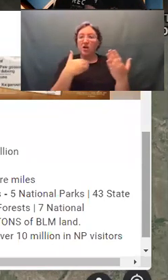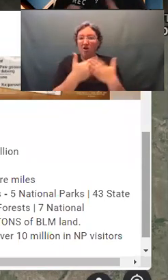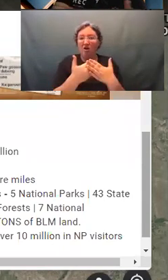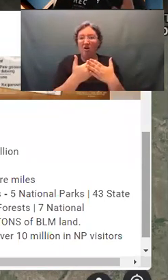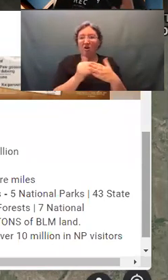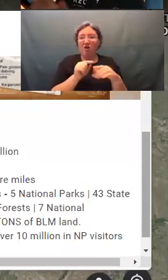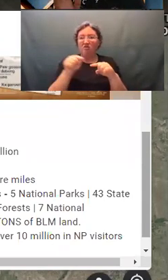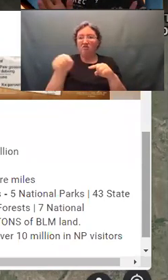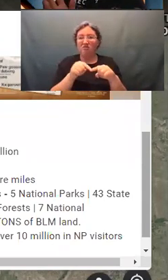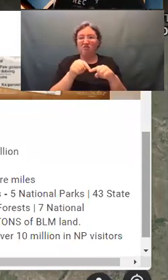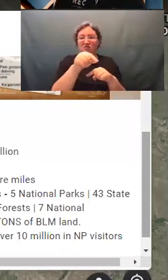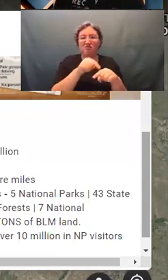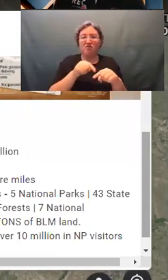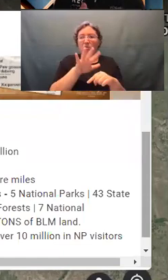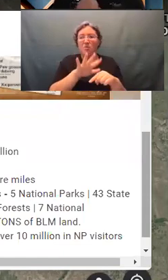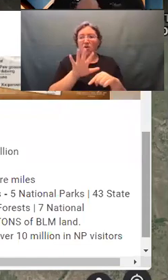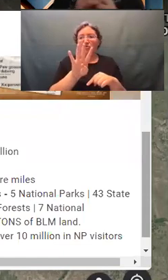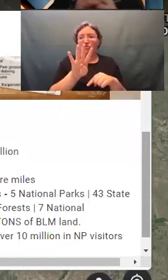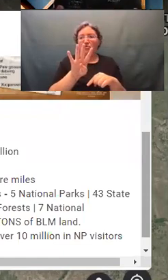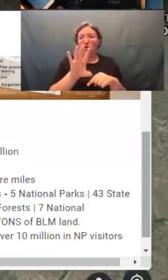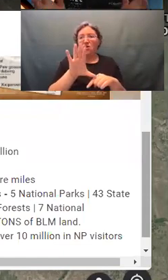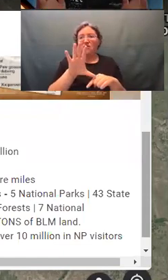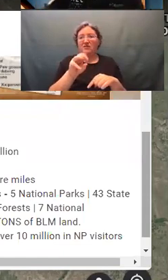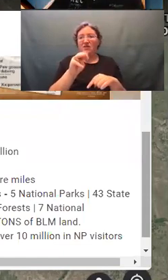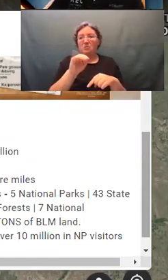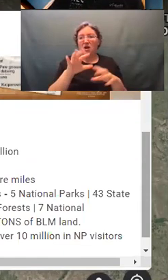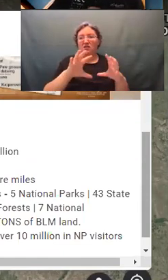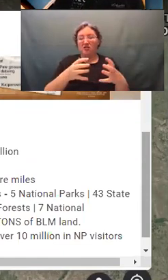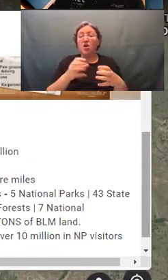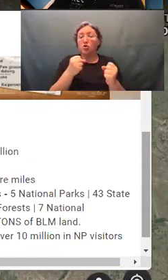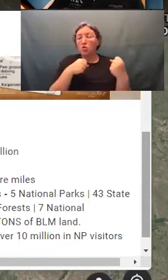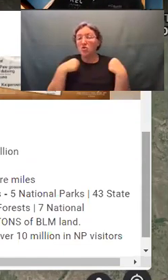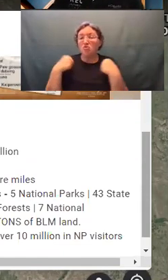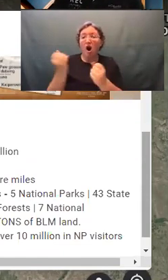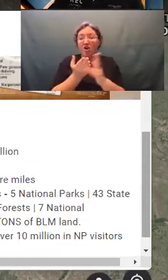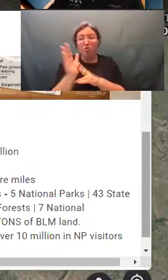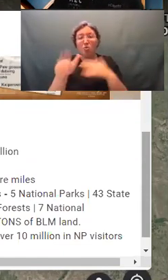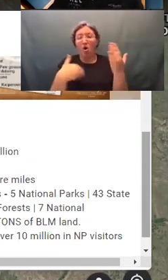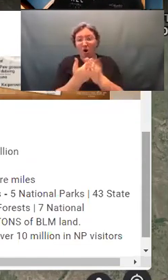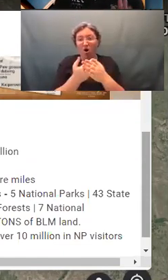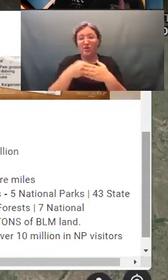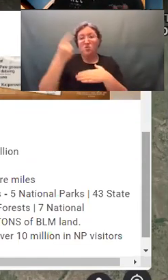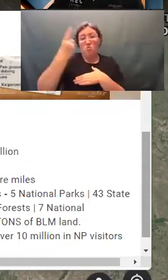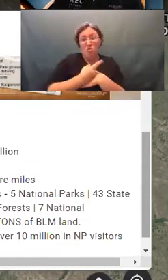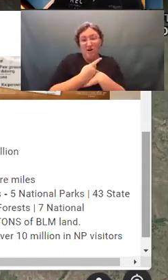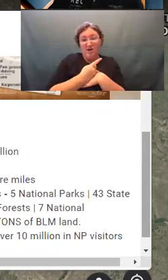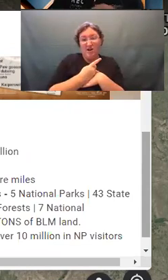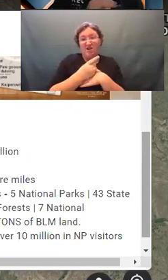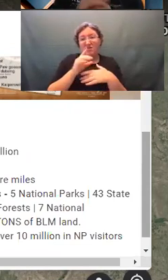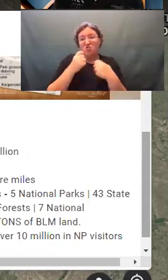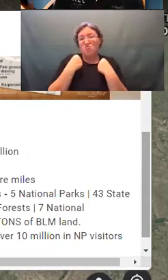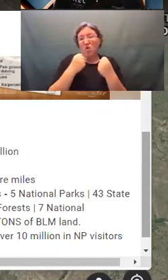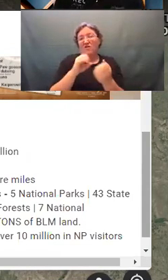about 450 miles of another. So technically, in a day, you could hit all 5 parks in 6 to 8 hours, which